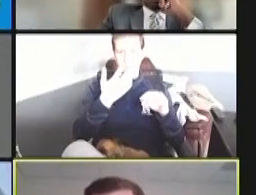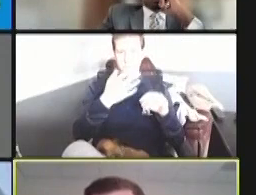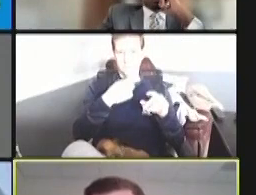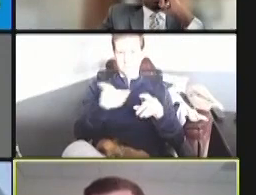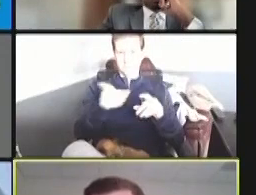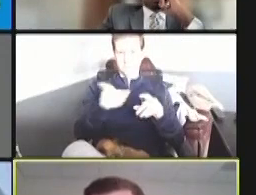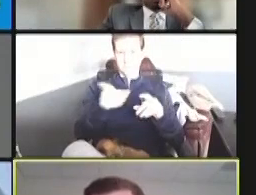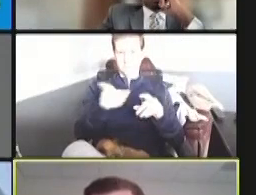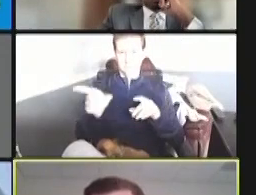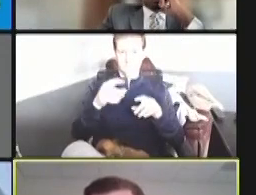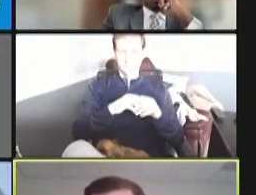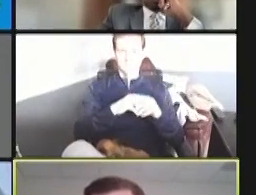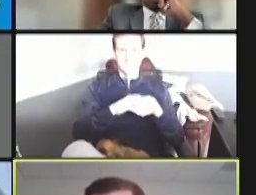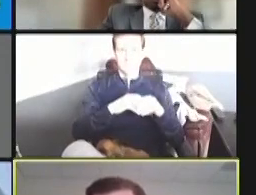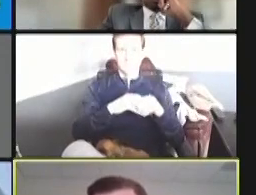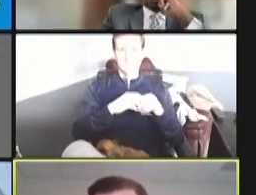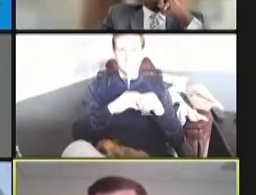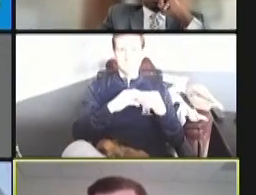Brianna